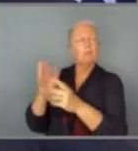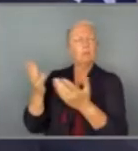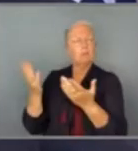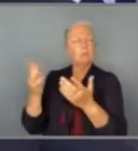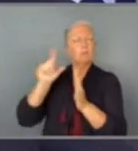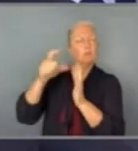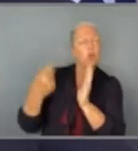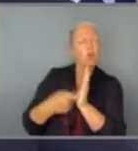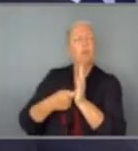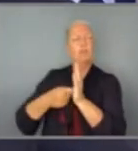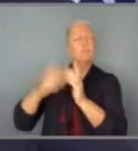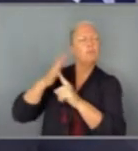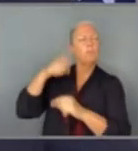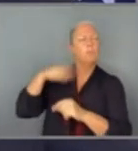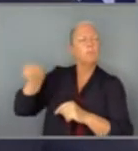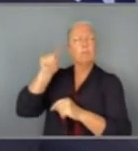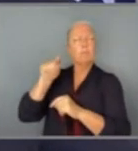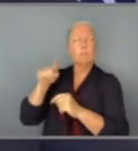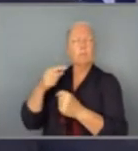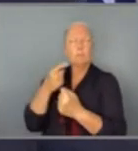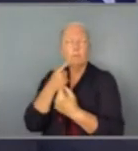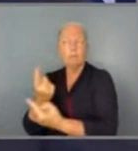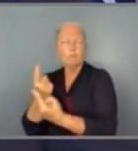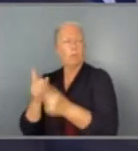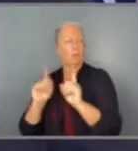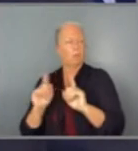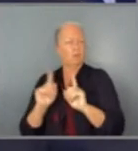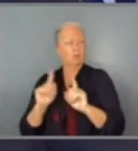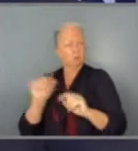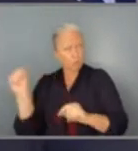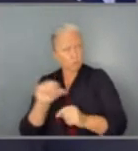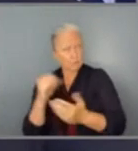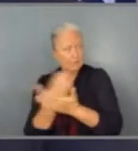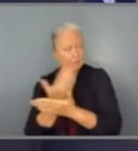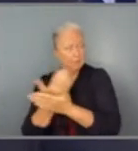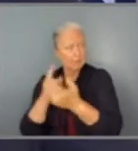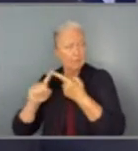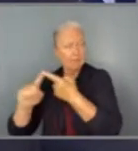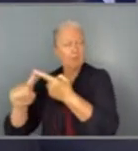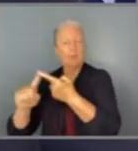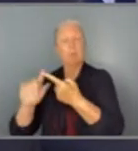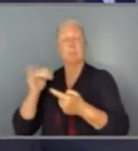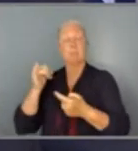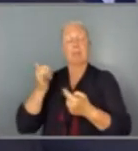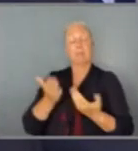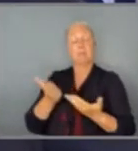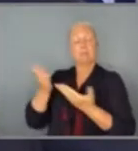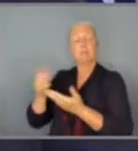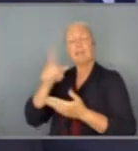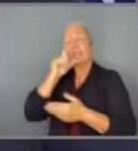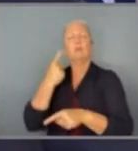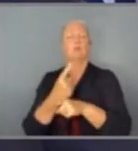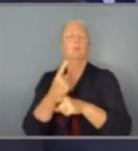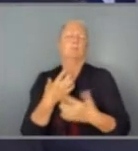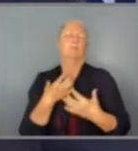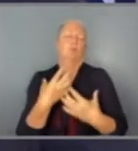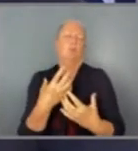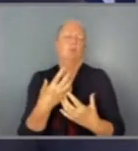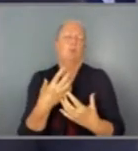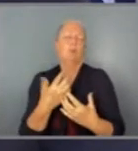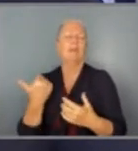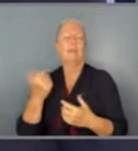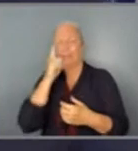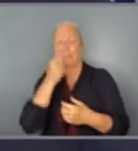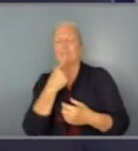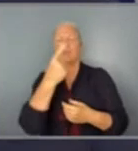withdrawn. This Chief Medical Officer, and he may wish to comment on this, can give you further figures. For